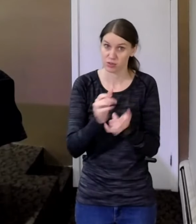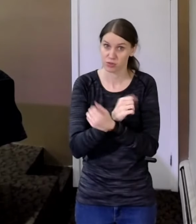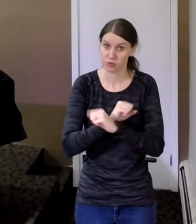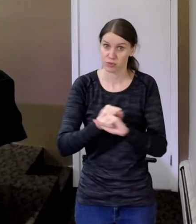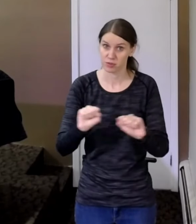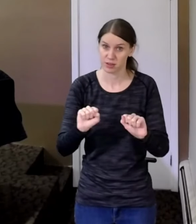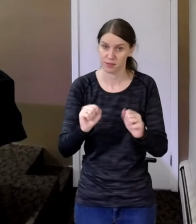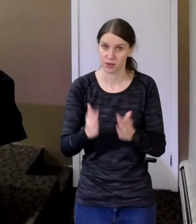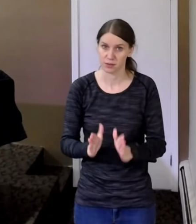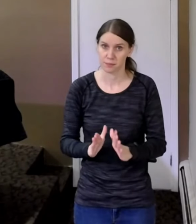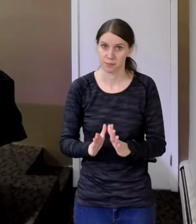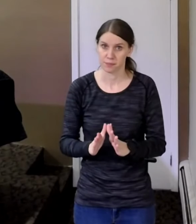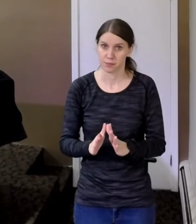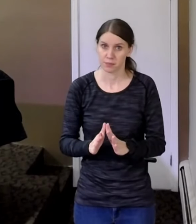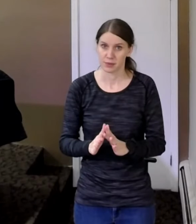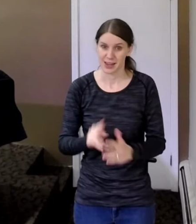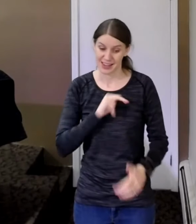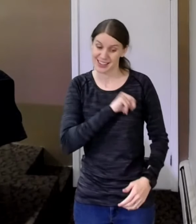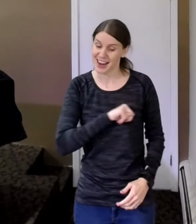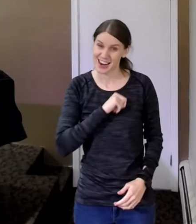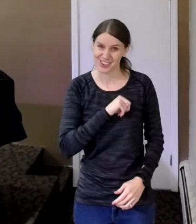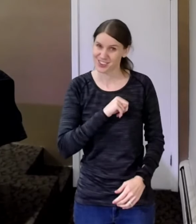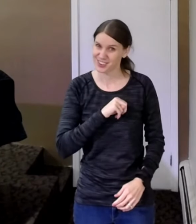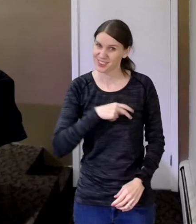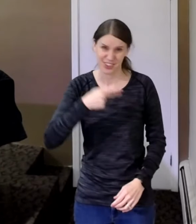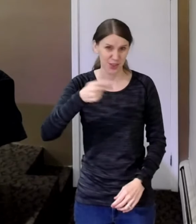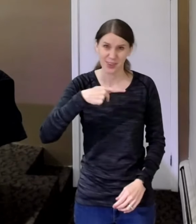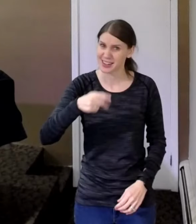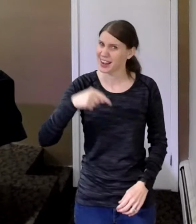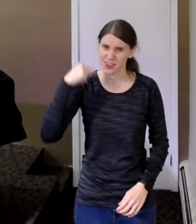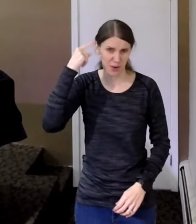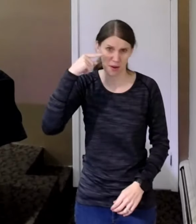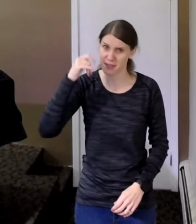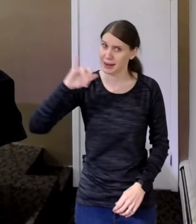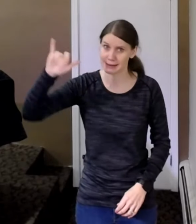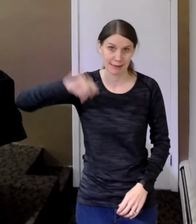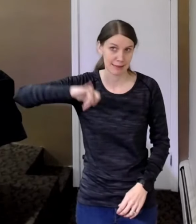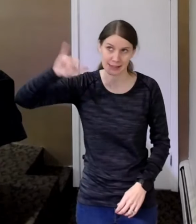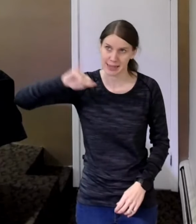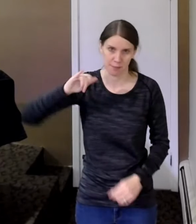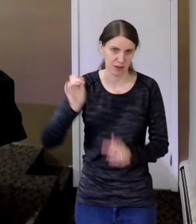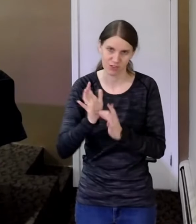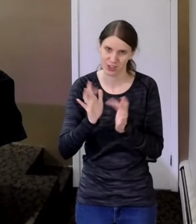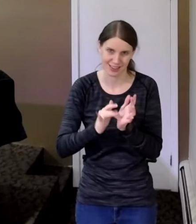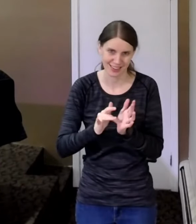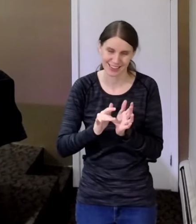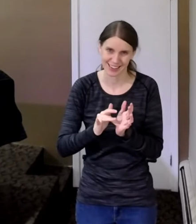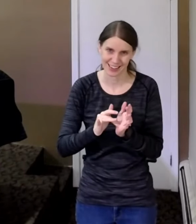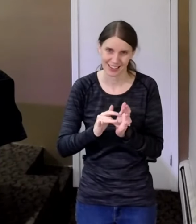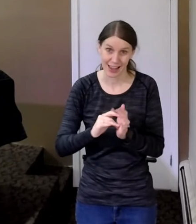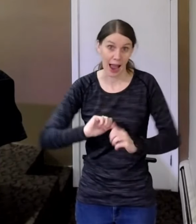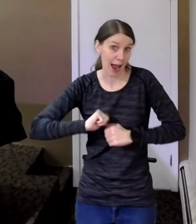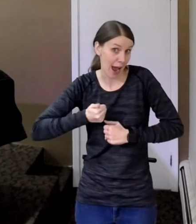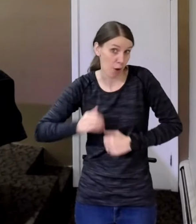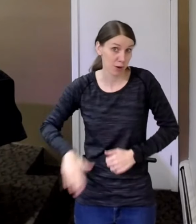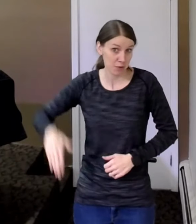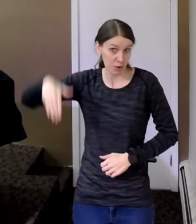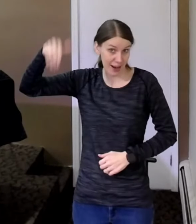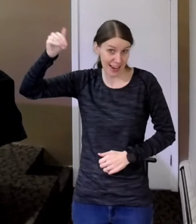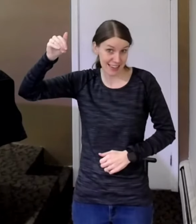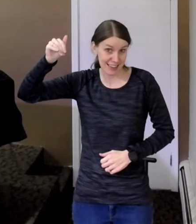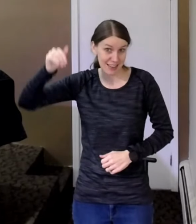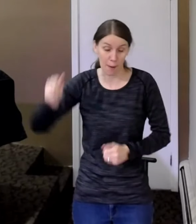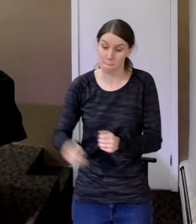By nature, we do not think like Jesus. By our societal upbringings, most of us do